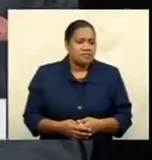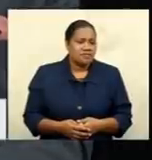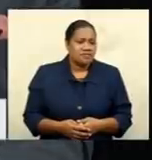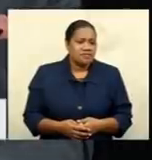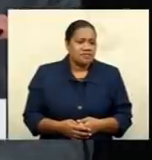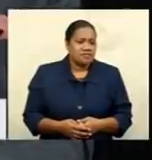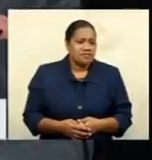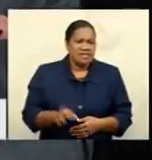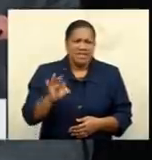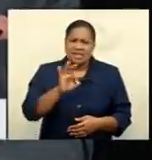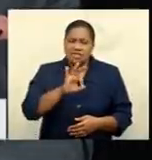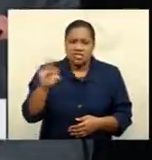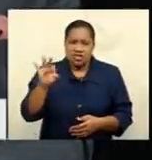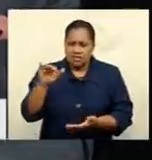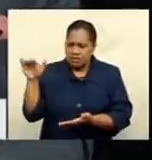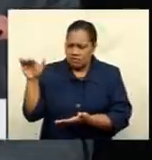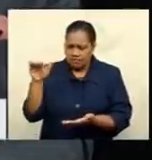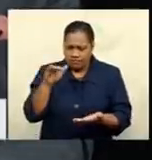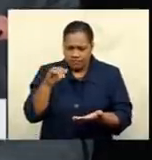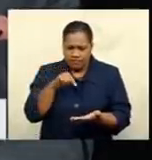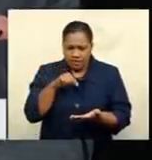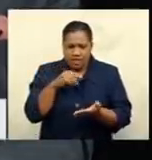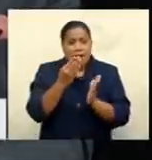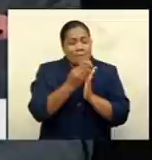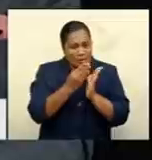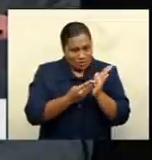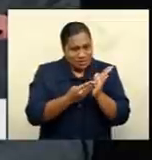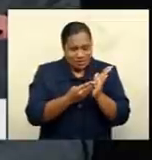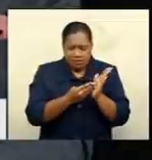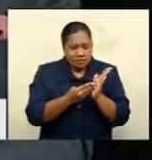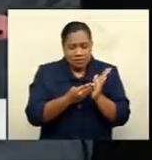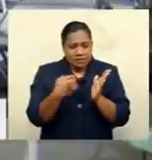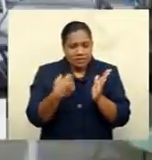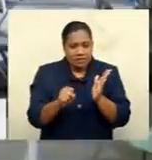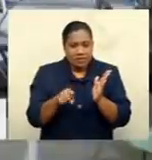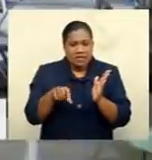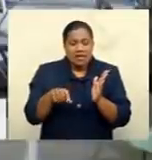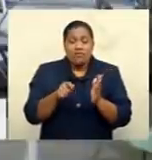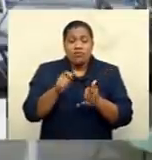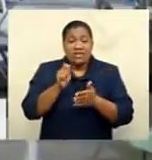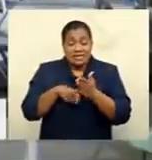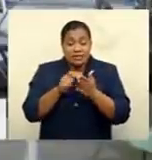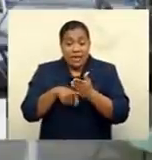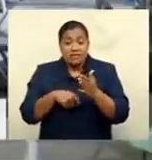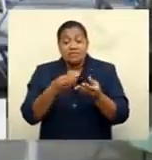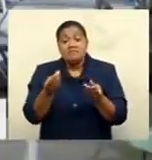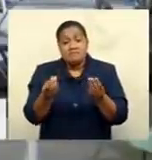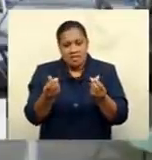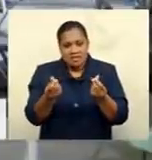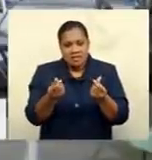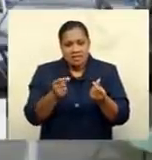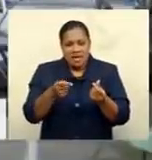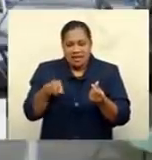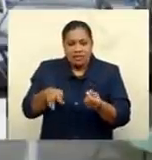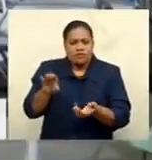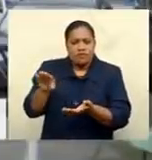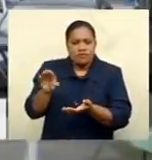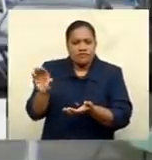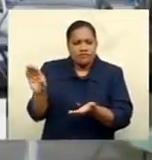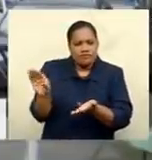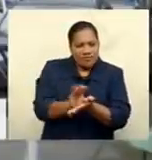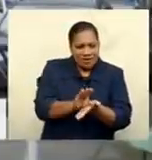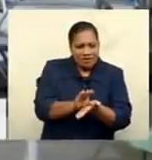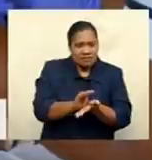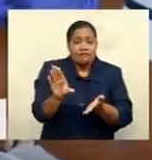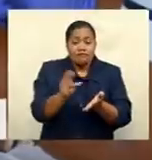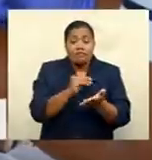an allocation specifically budgeted for that's coming from taxpayers' money. We're actually getting it funded purely by the